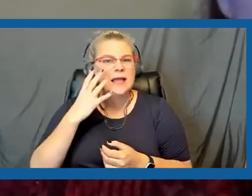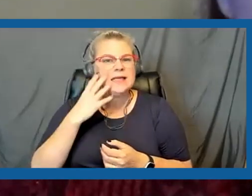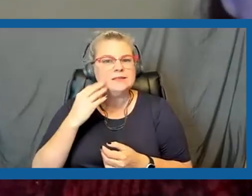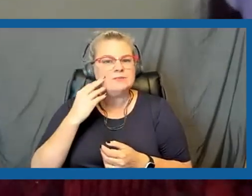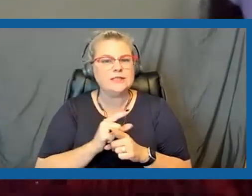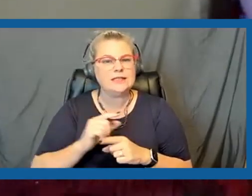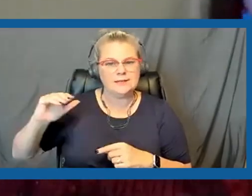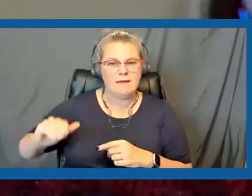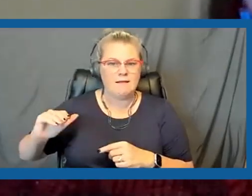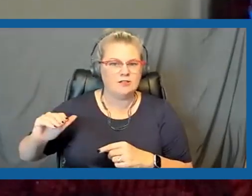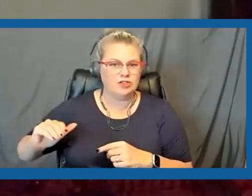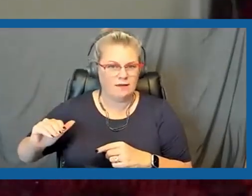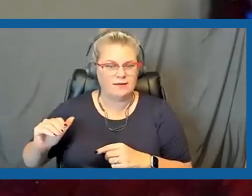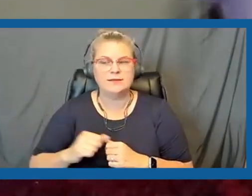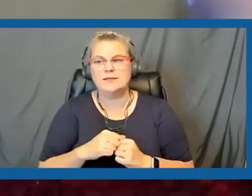young child.